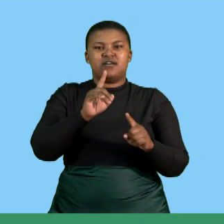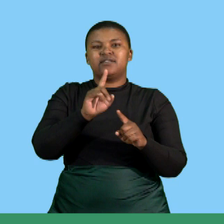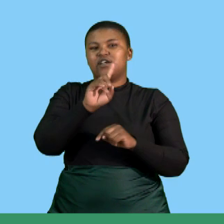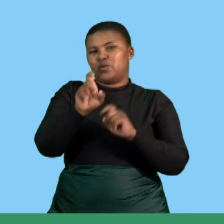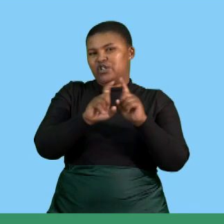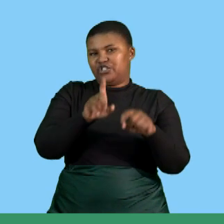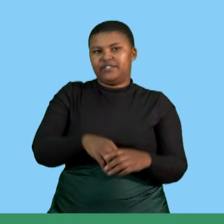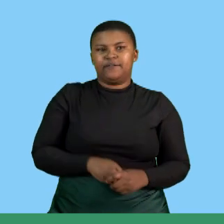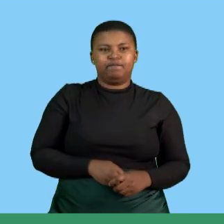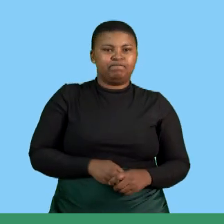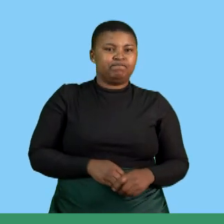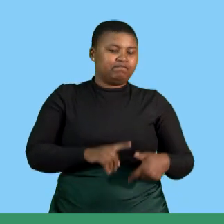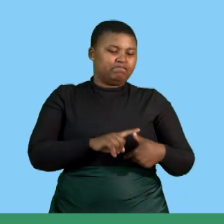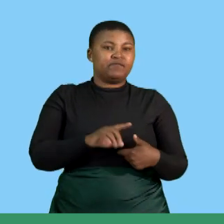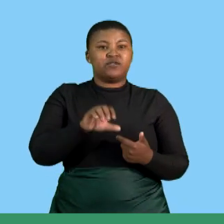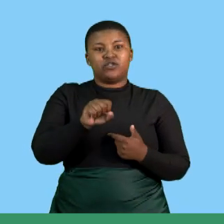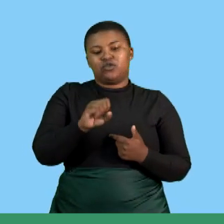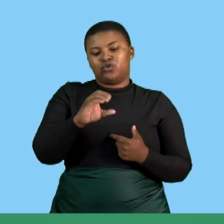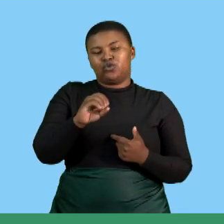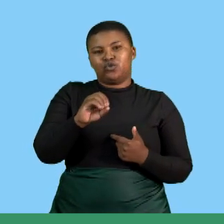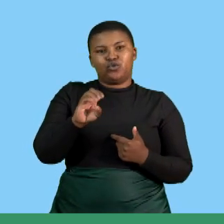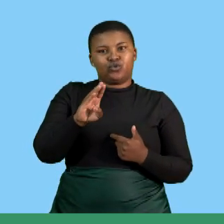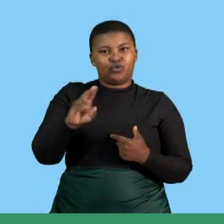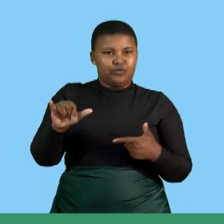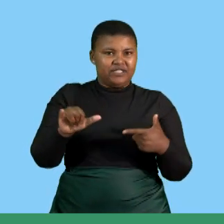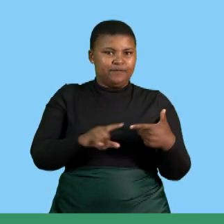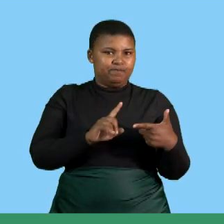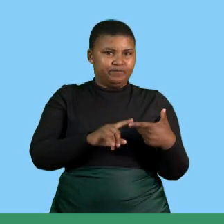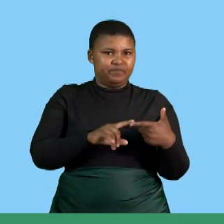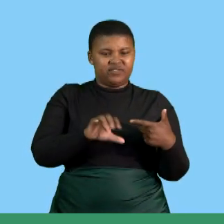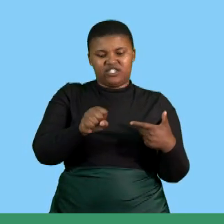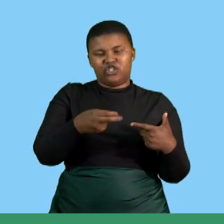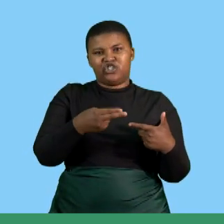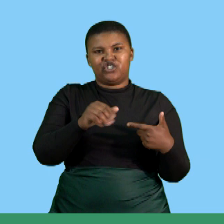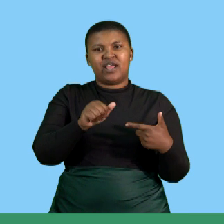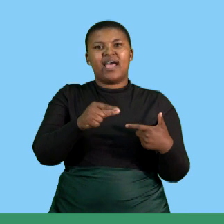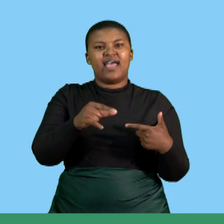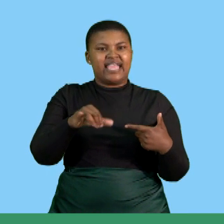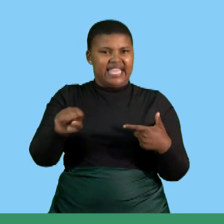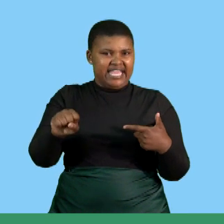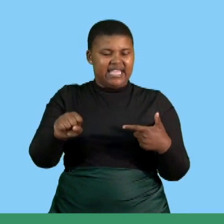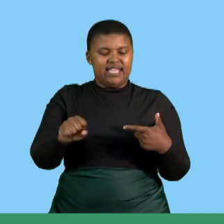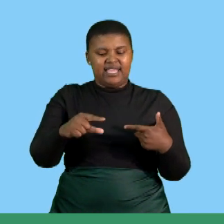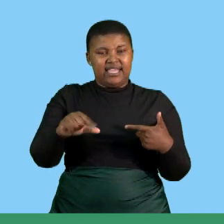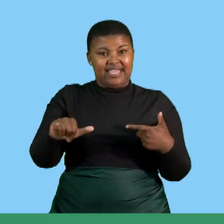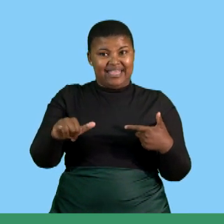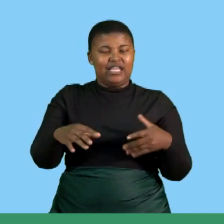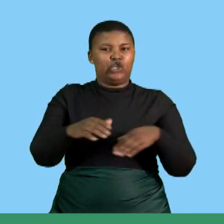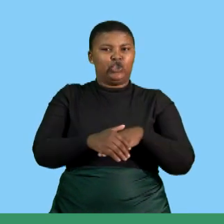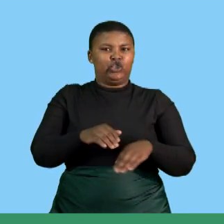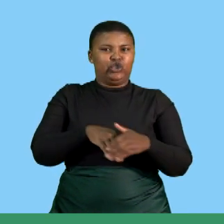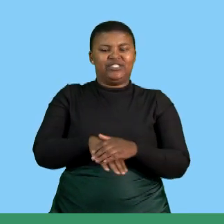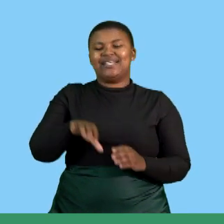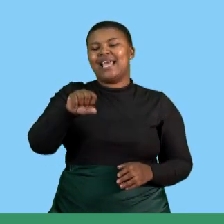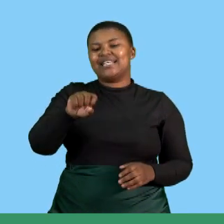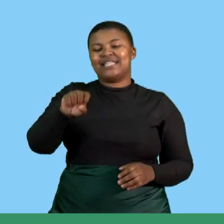follow. Scooby and Shaggy Shoes, or SSS. Scooby and Shaggy are best friends